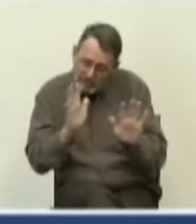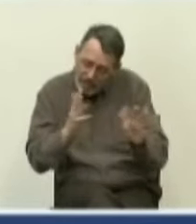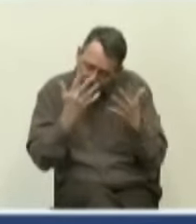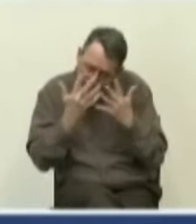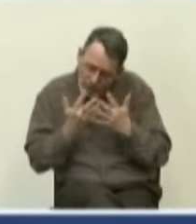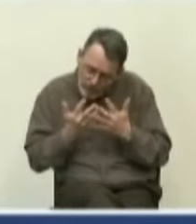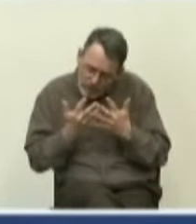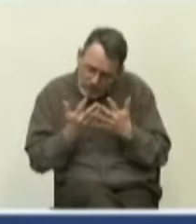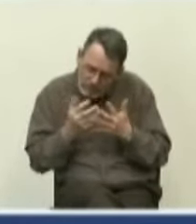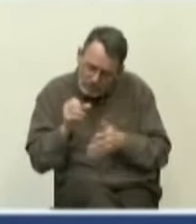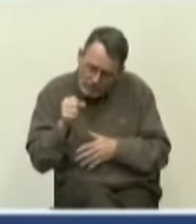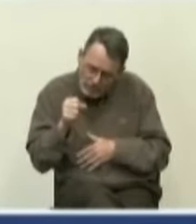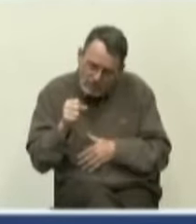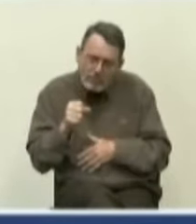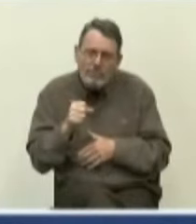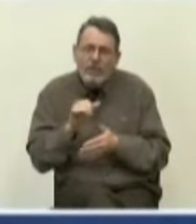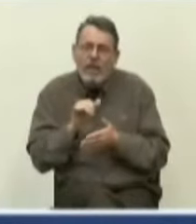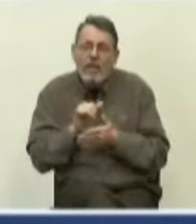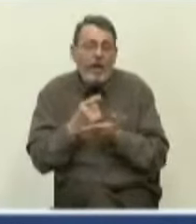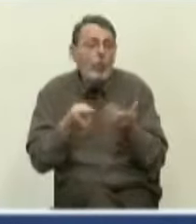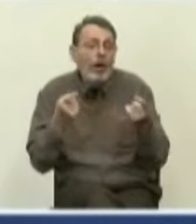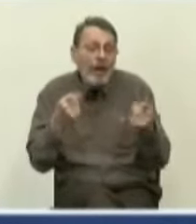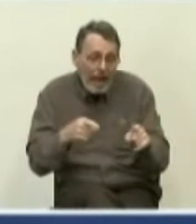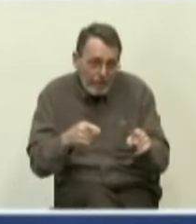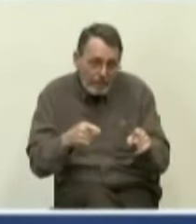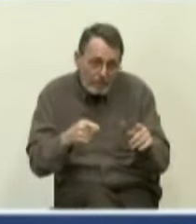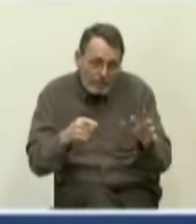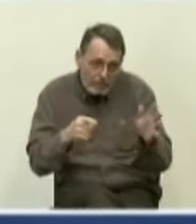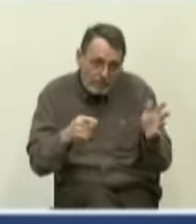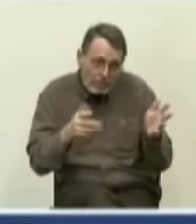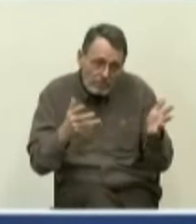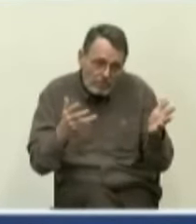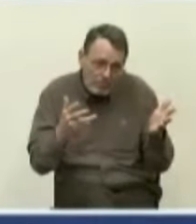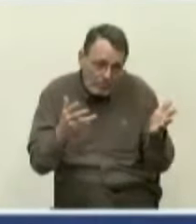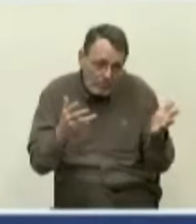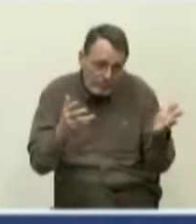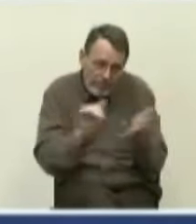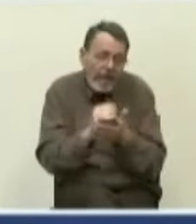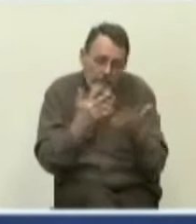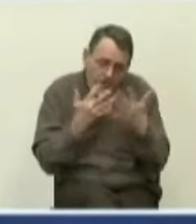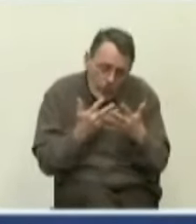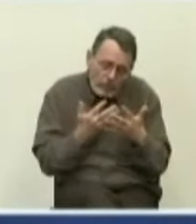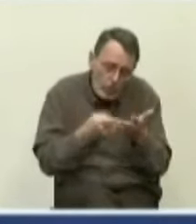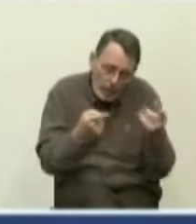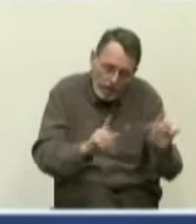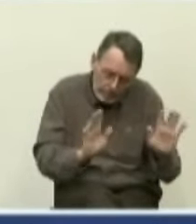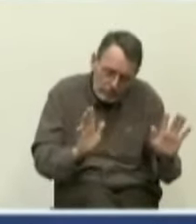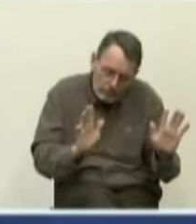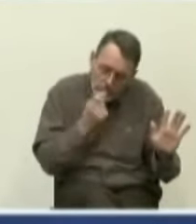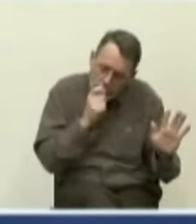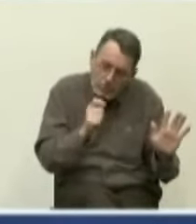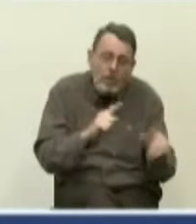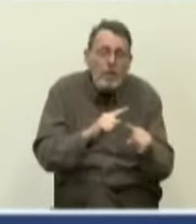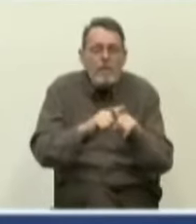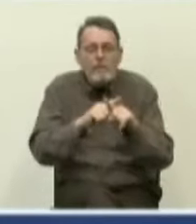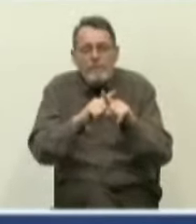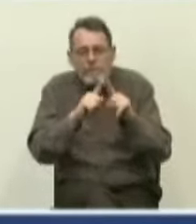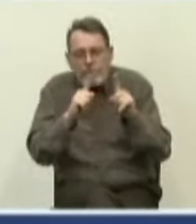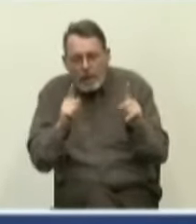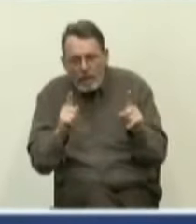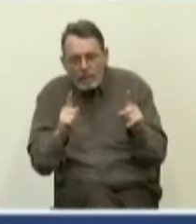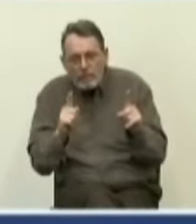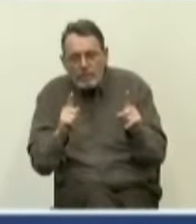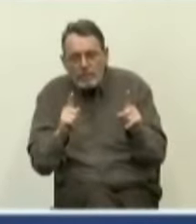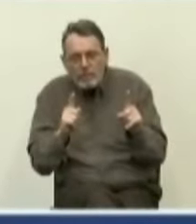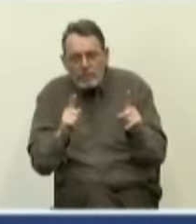that what happened, you know, but the